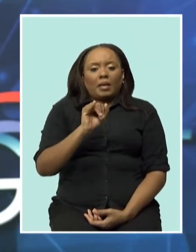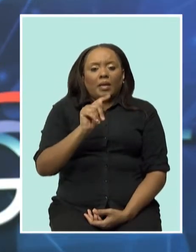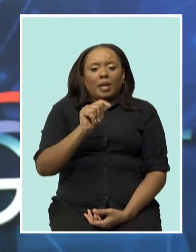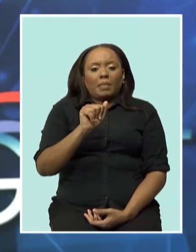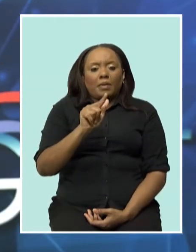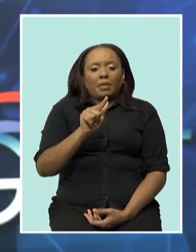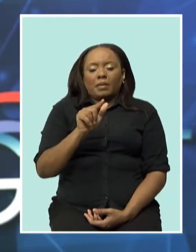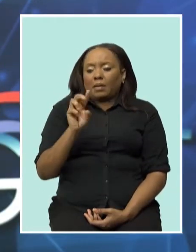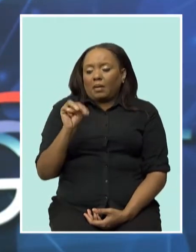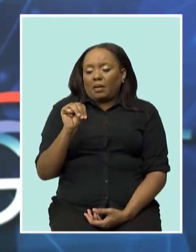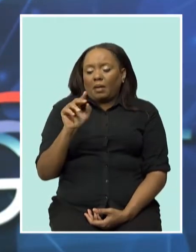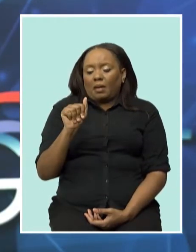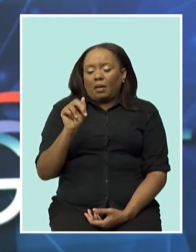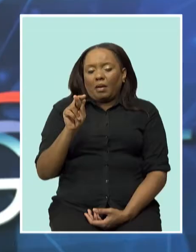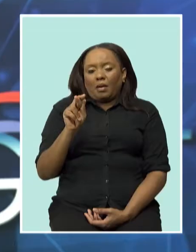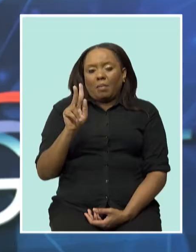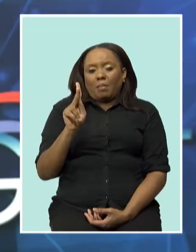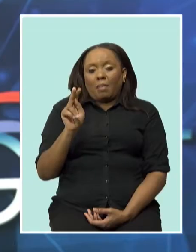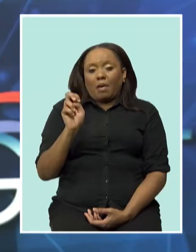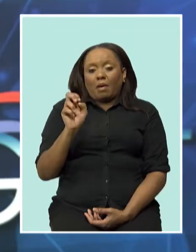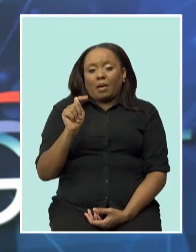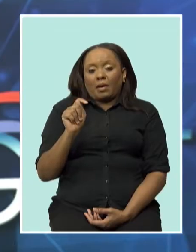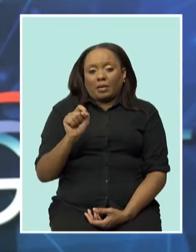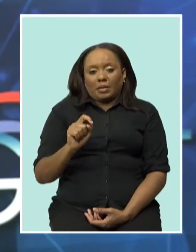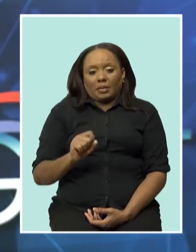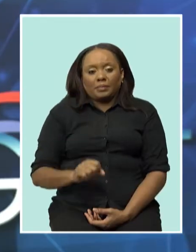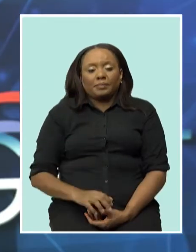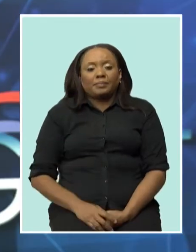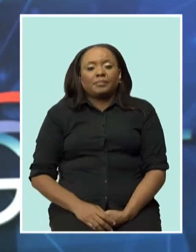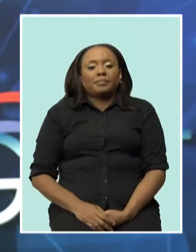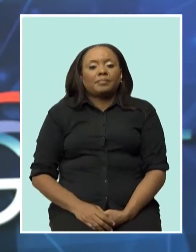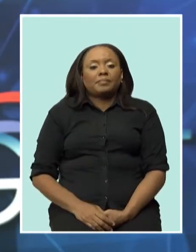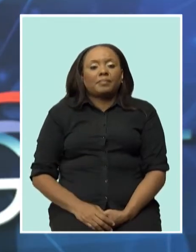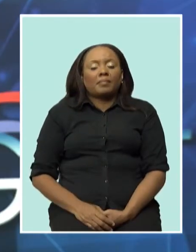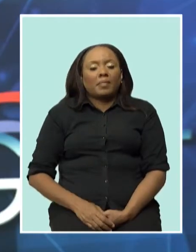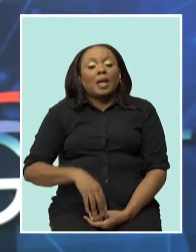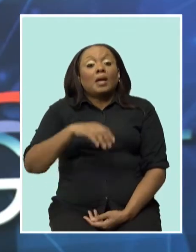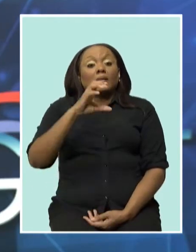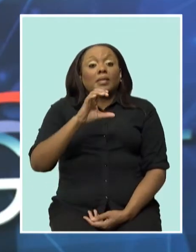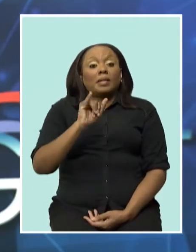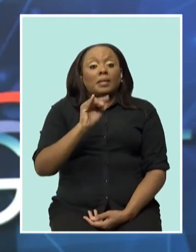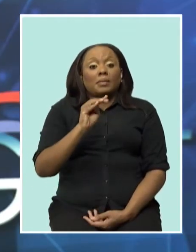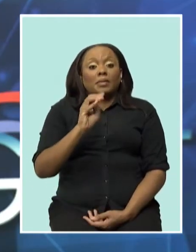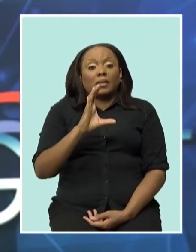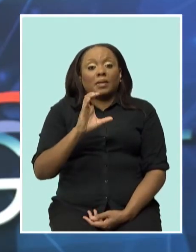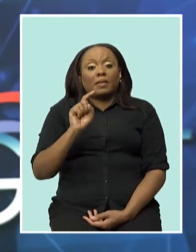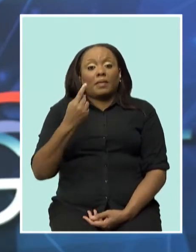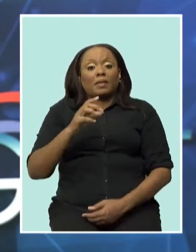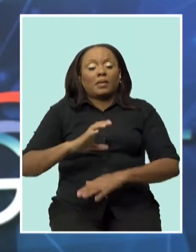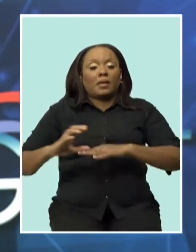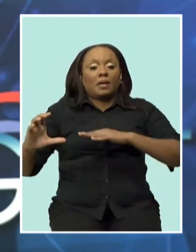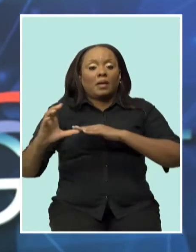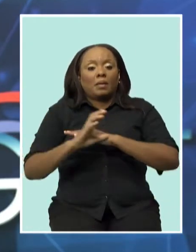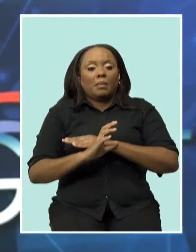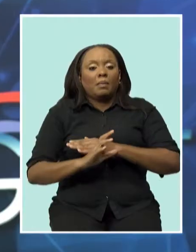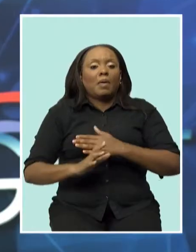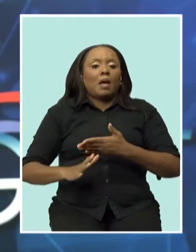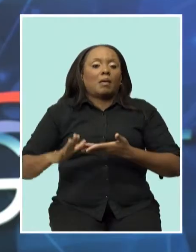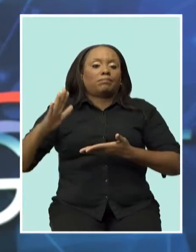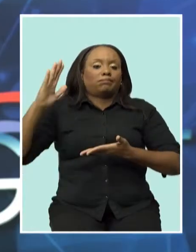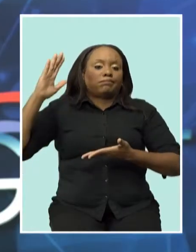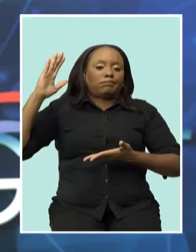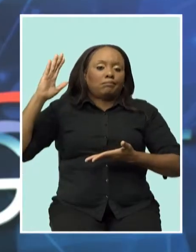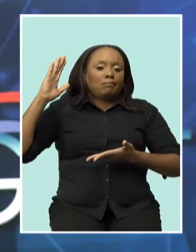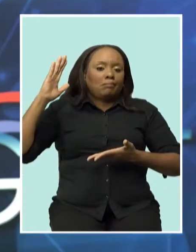Dr. Greenidge has also revealed that the investment by CIBC First Caribbean has significantly reduced what is left of the